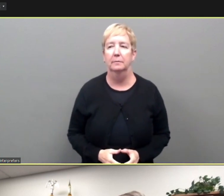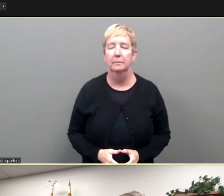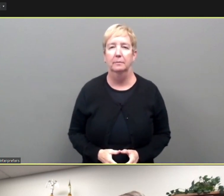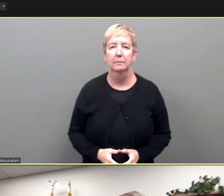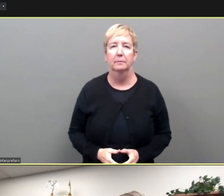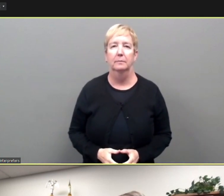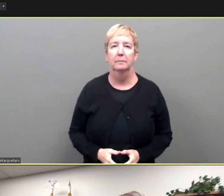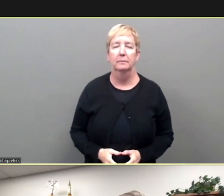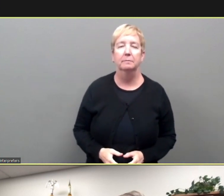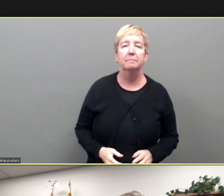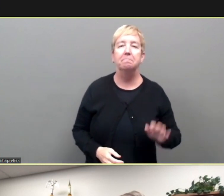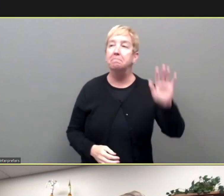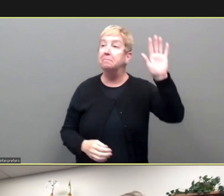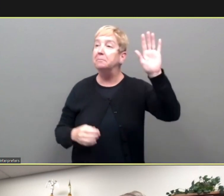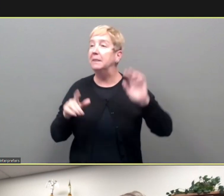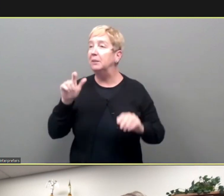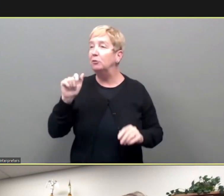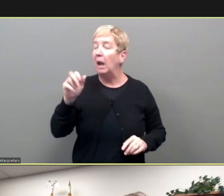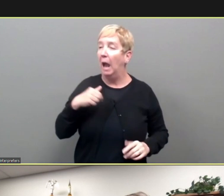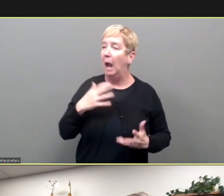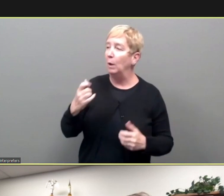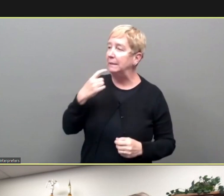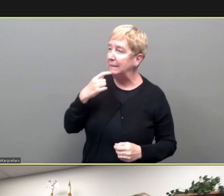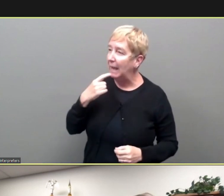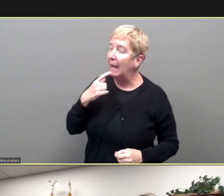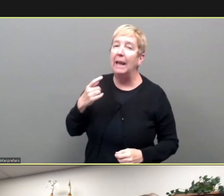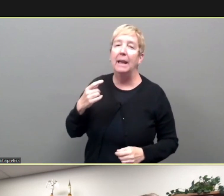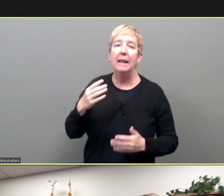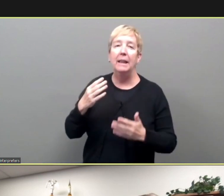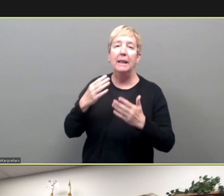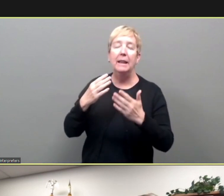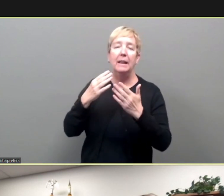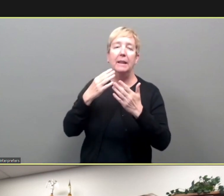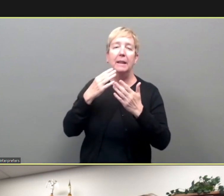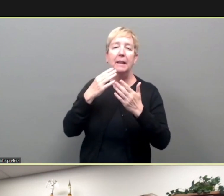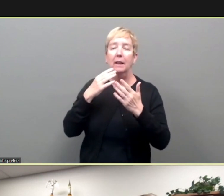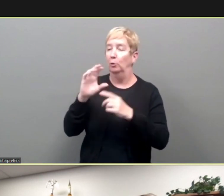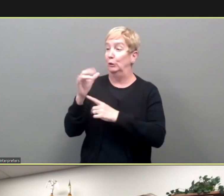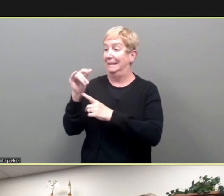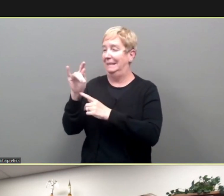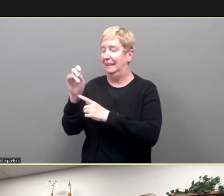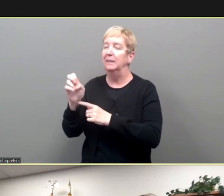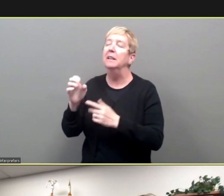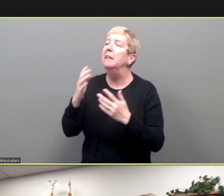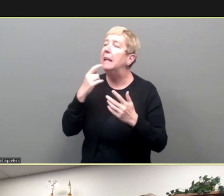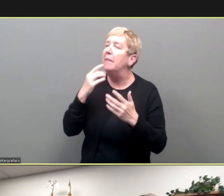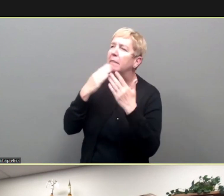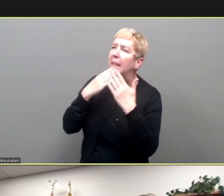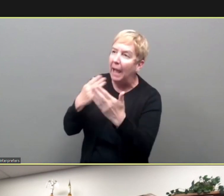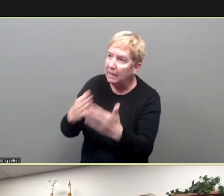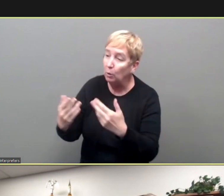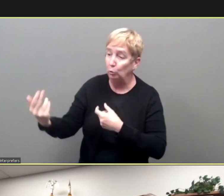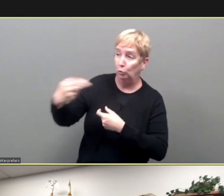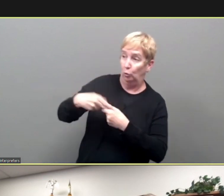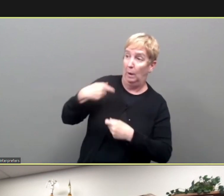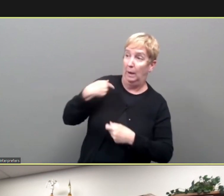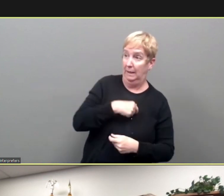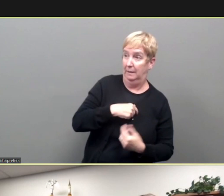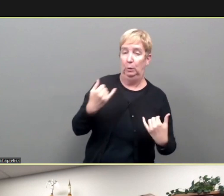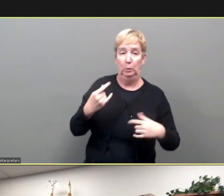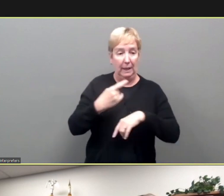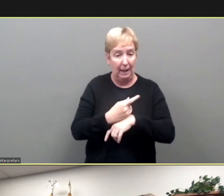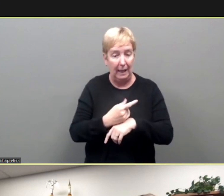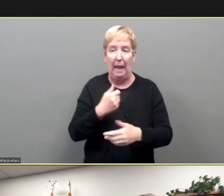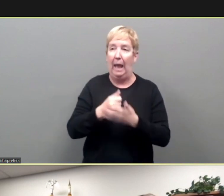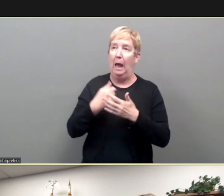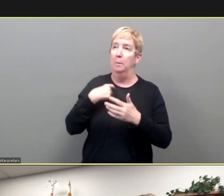Well, I just want to say thank you for continuing to join us here and help us get the